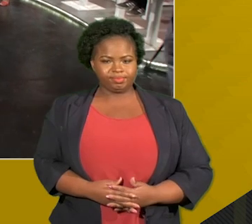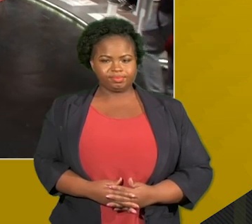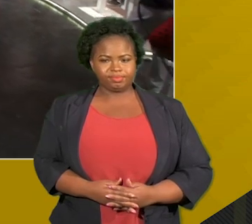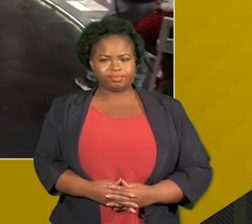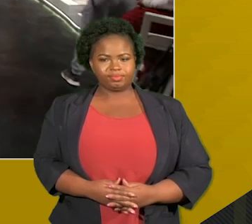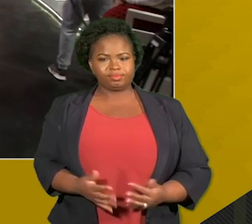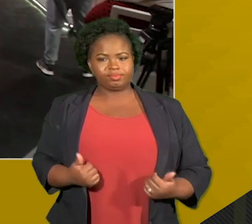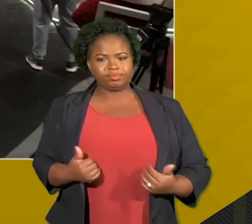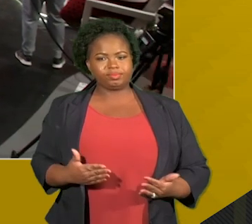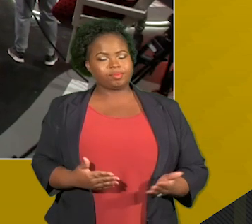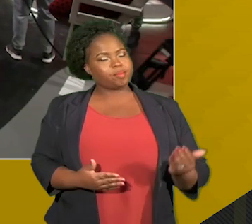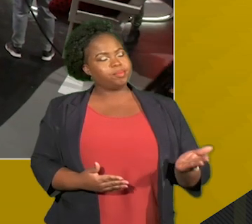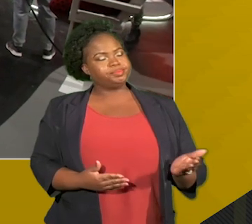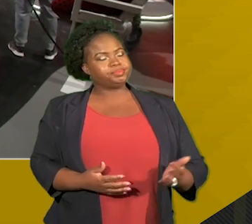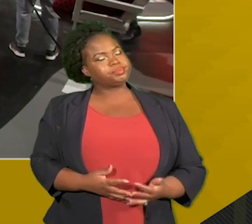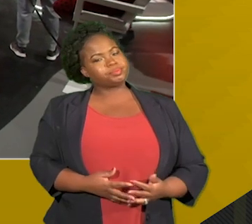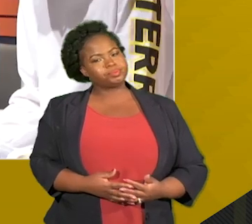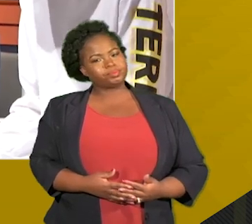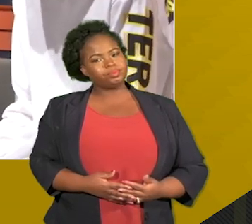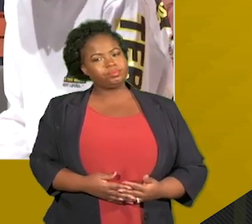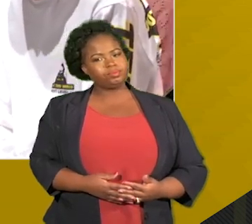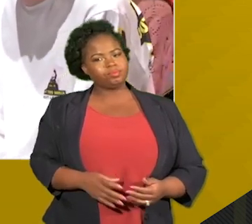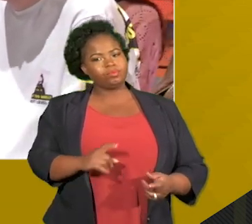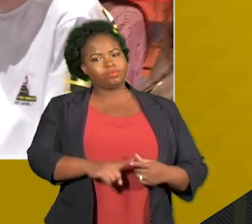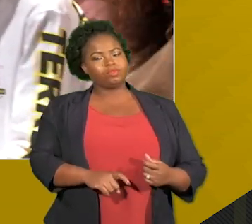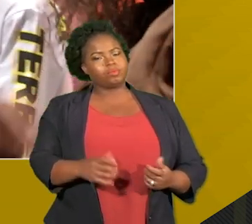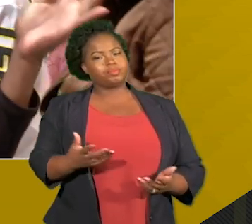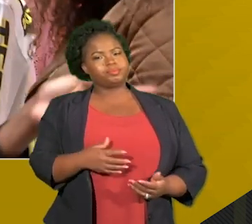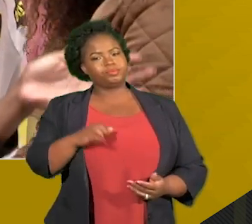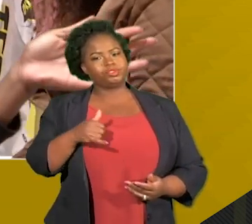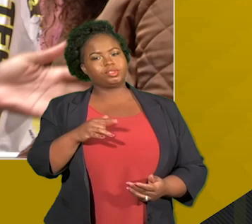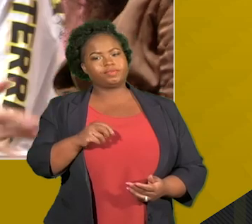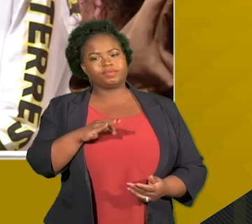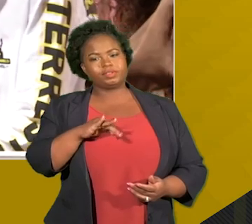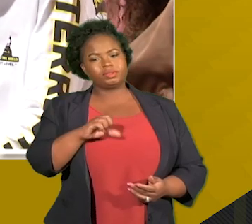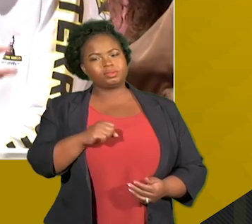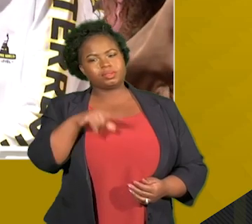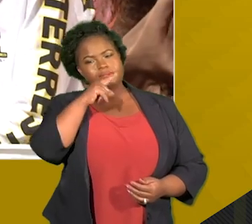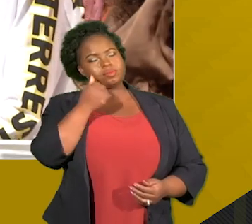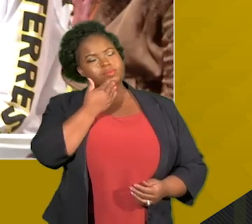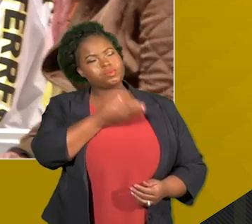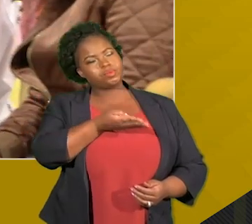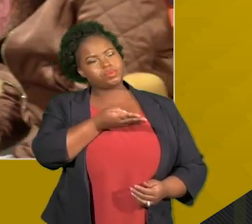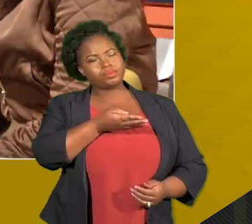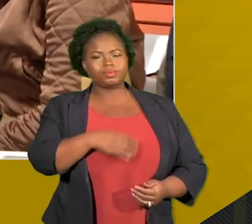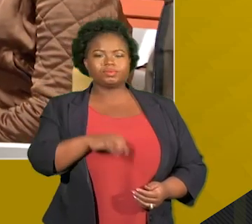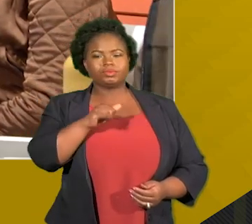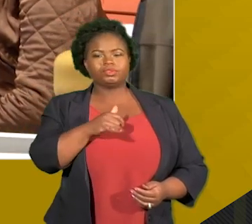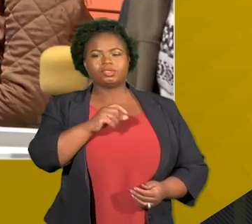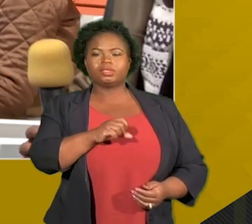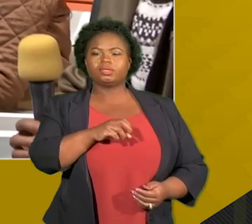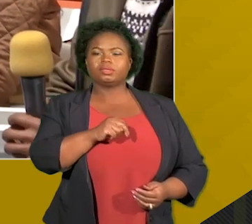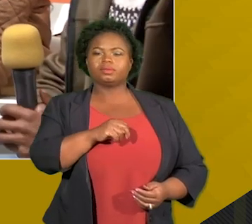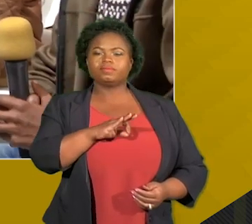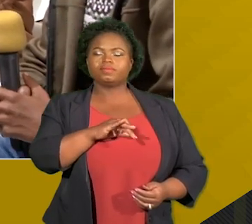Rotla itoma mo re thome ka abuti. Abuti o tswa ko Janfest. Go pa ntumele ka lebitso la gago. O re botsa gore na ko Janfest, what was the